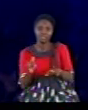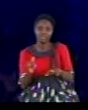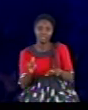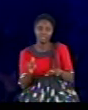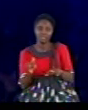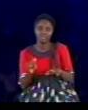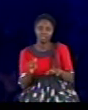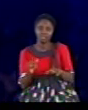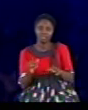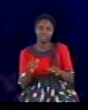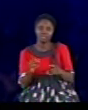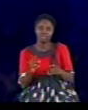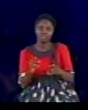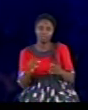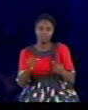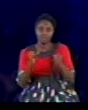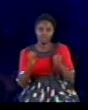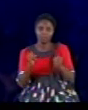empowerment.